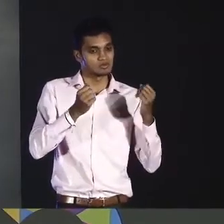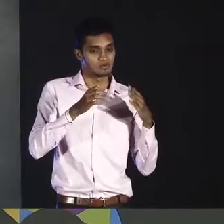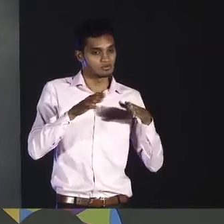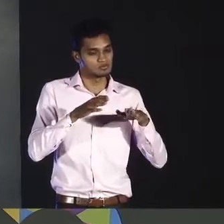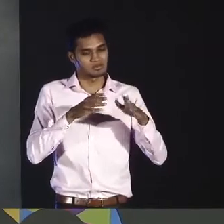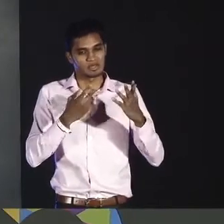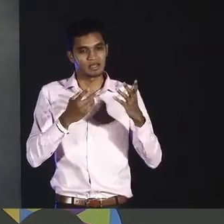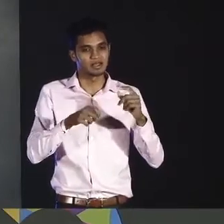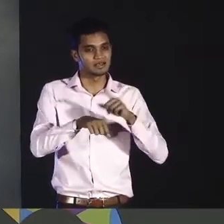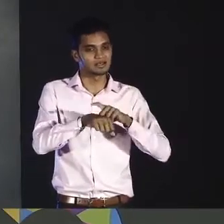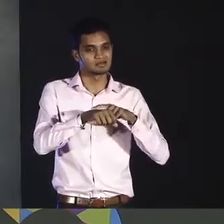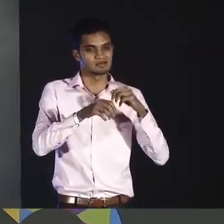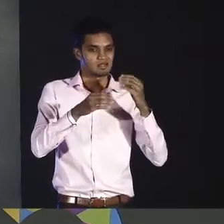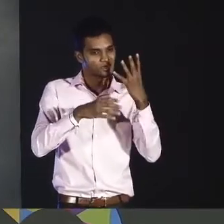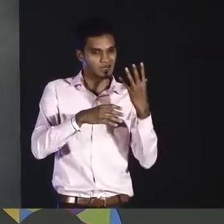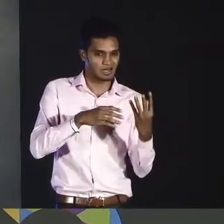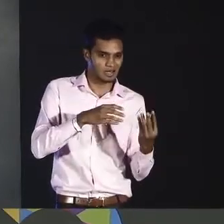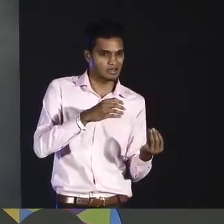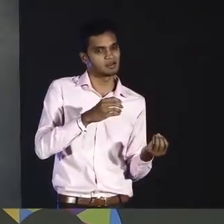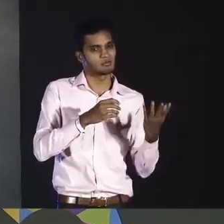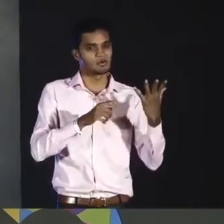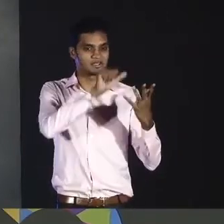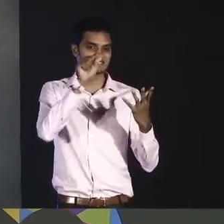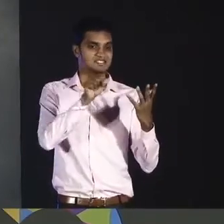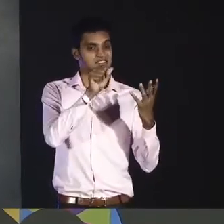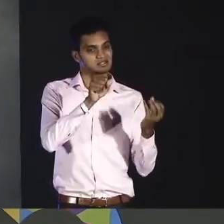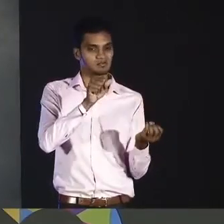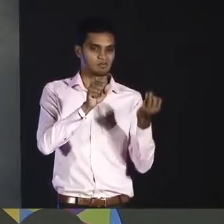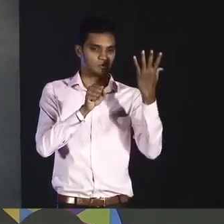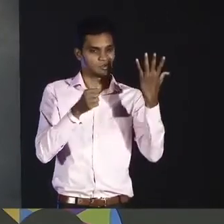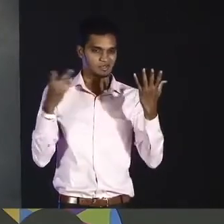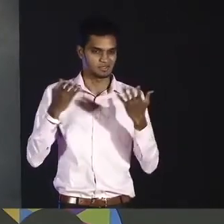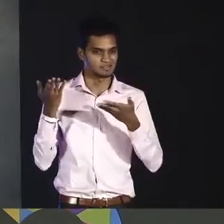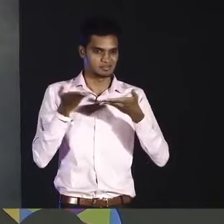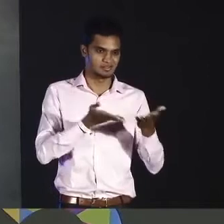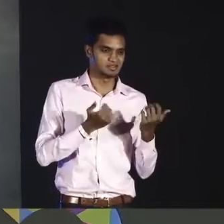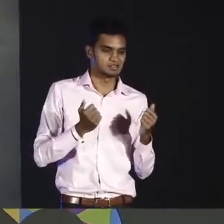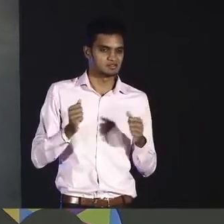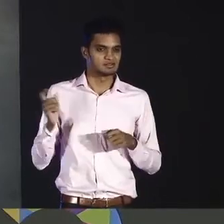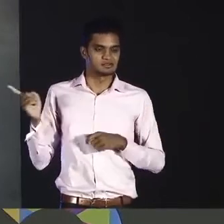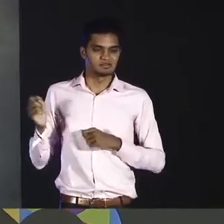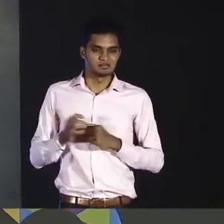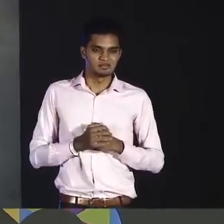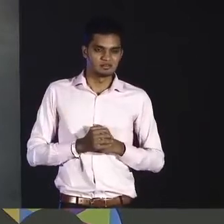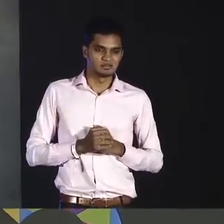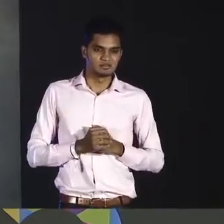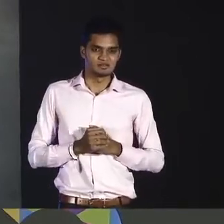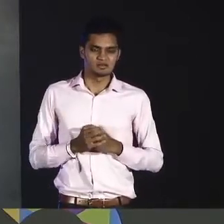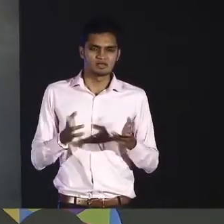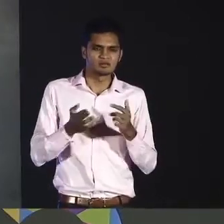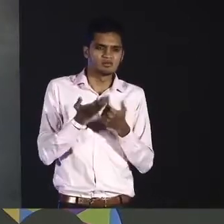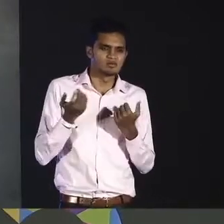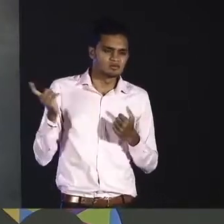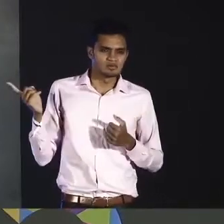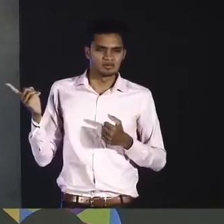was a sleeper bus, and I was traveling alone, so I reached the next day in the morning at 6 o'clock in Coimbatore, and there was somebody who